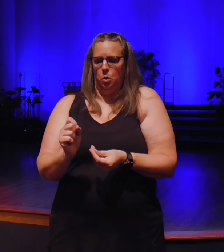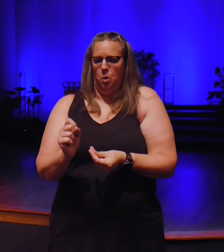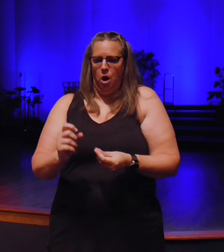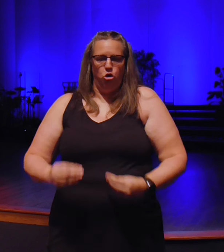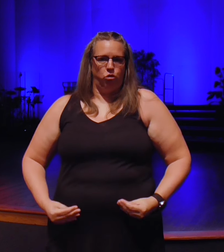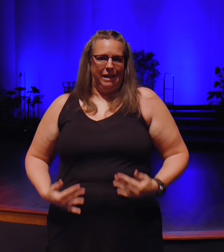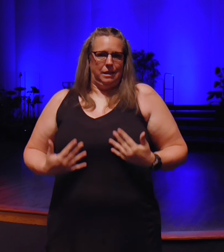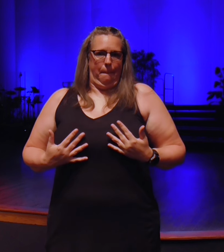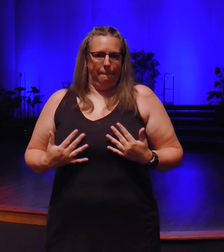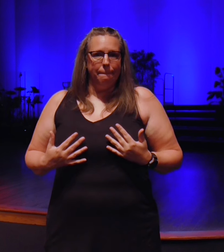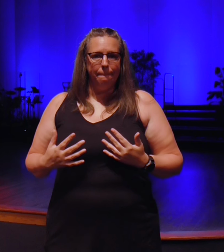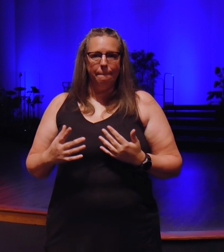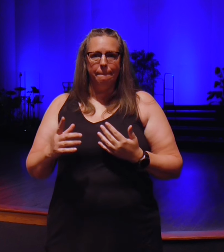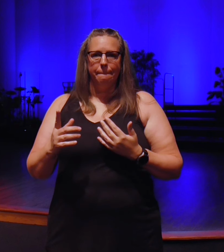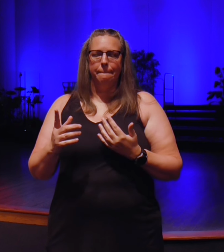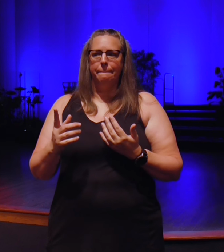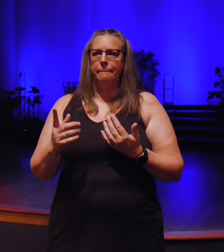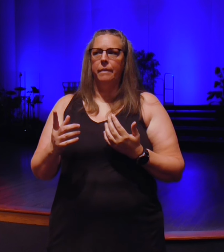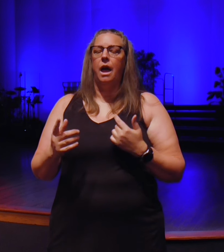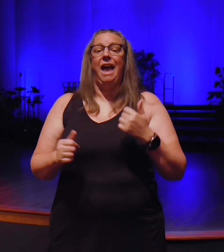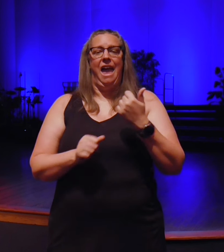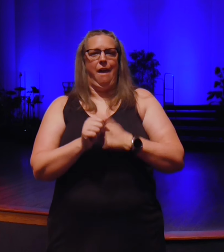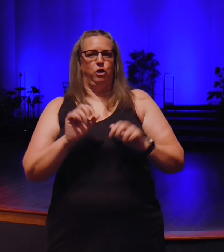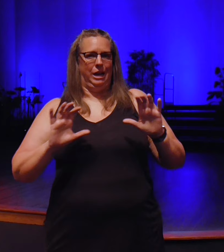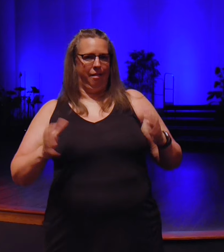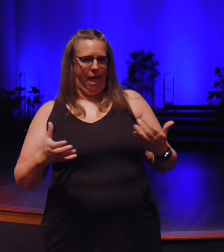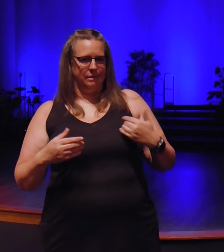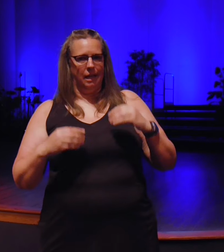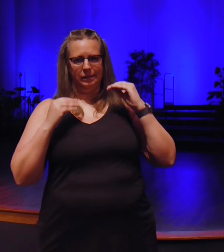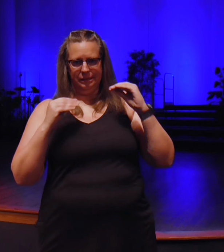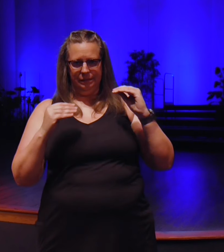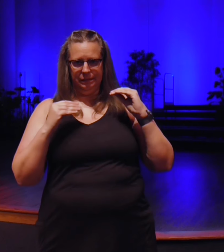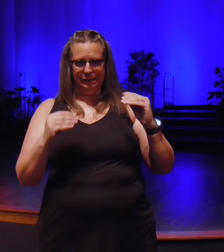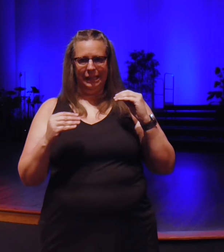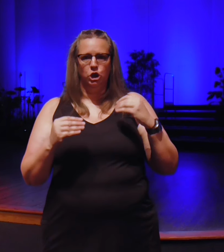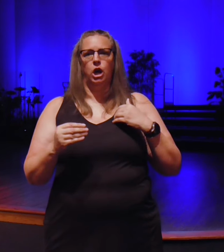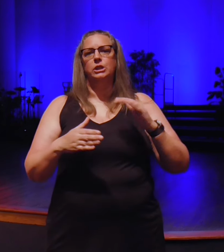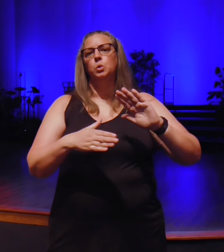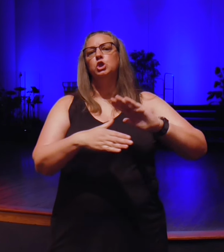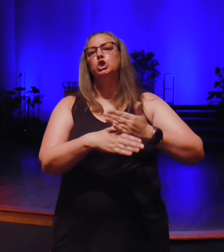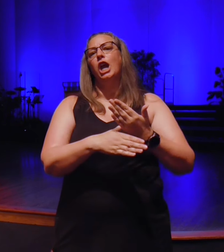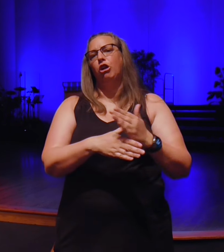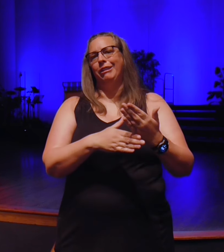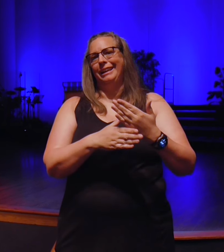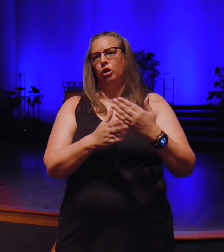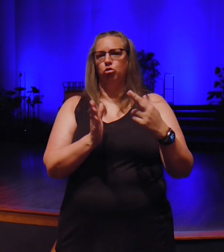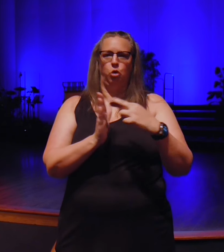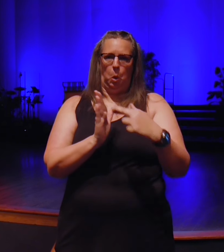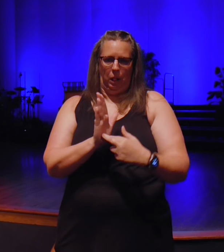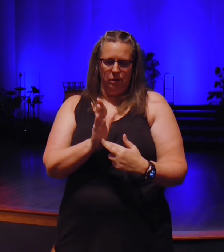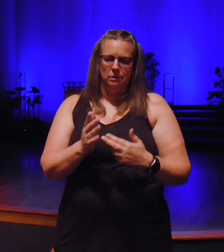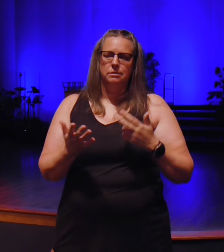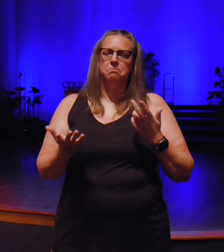Every class I teach, I try to give some sort of sharing guidelines, but they're really all